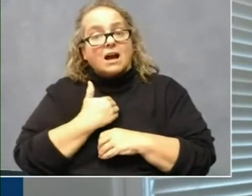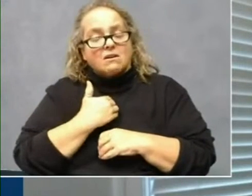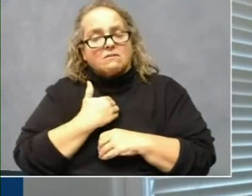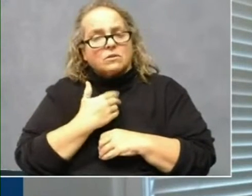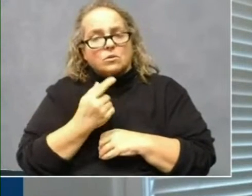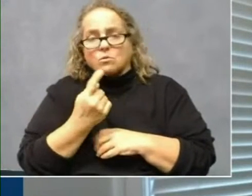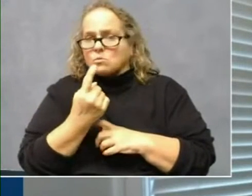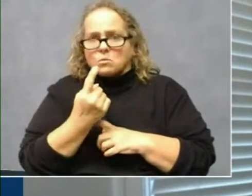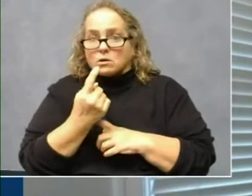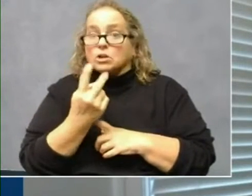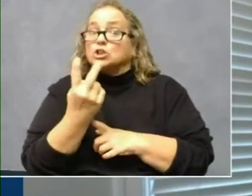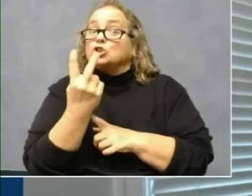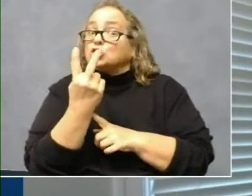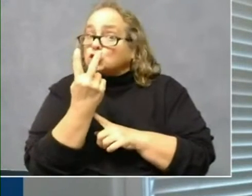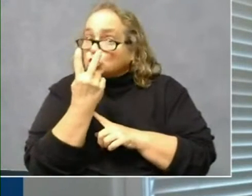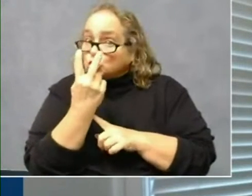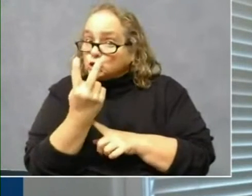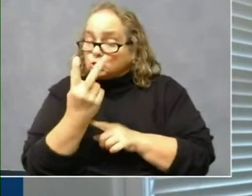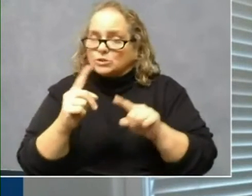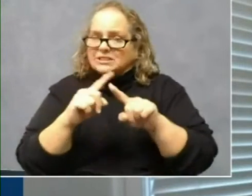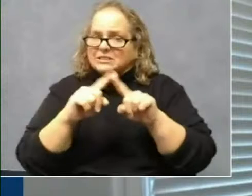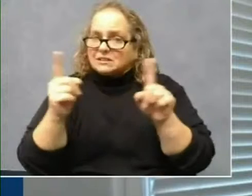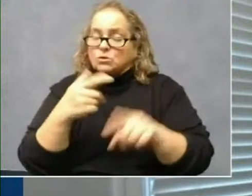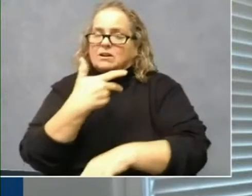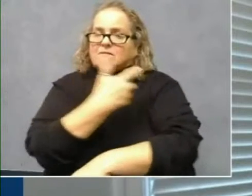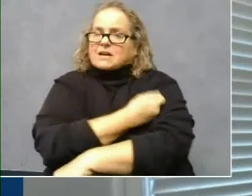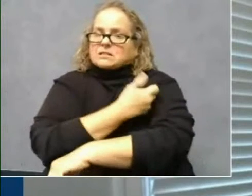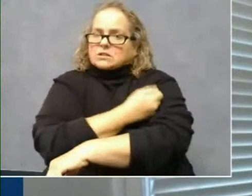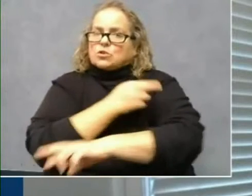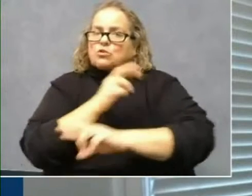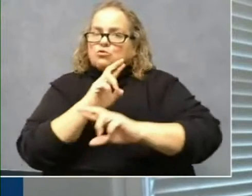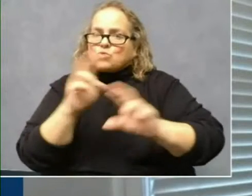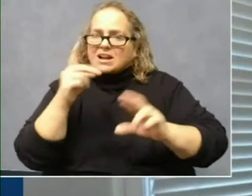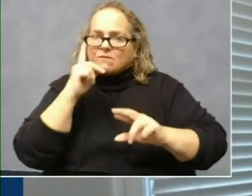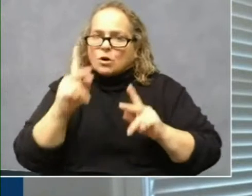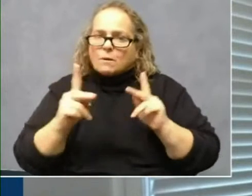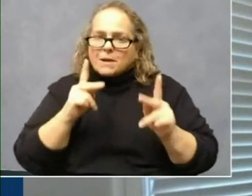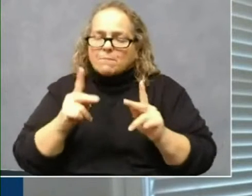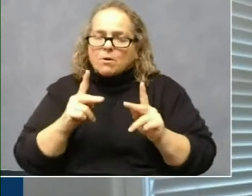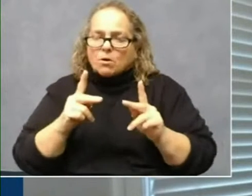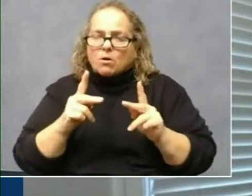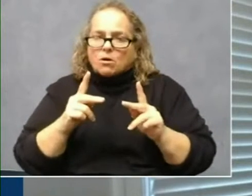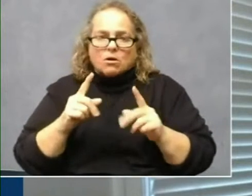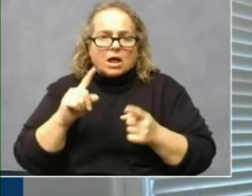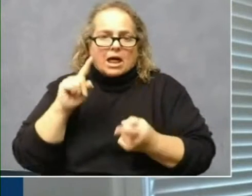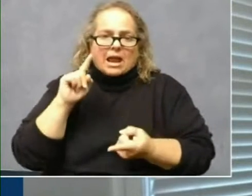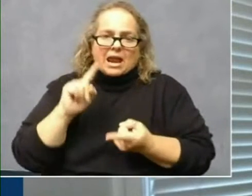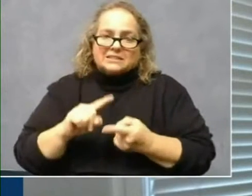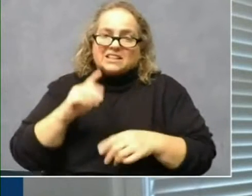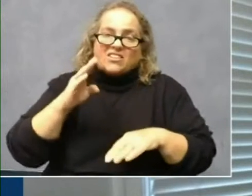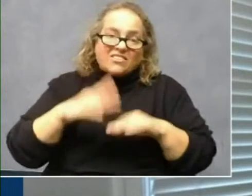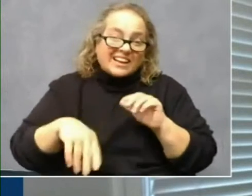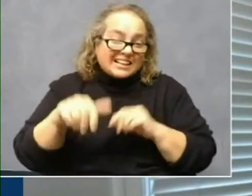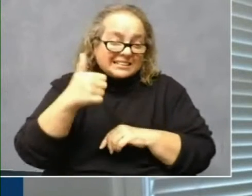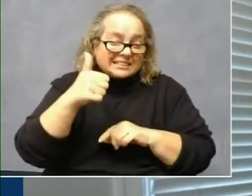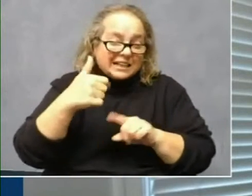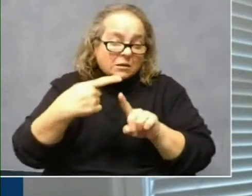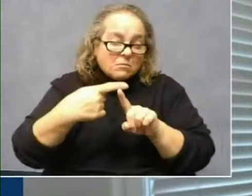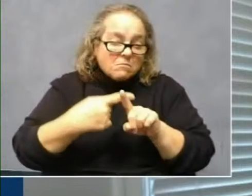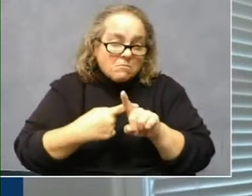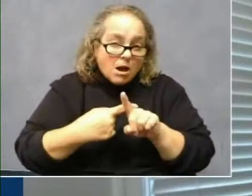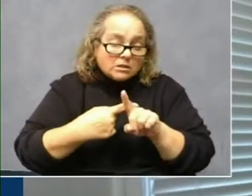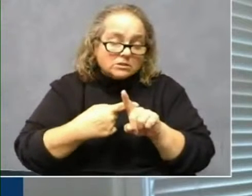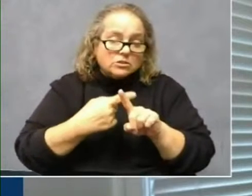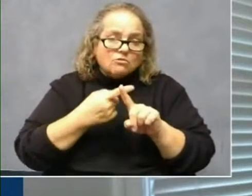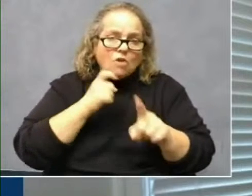vaccinations available for people less than 10 months before our first coronavirus patient was identified in Kentucky.